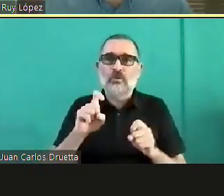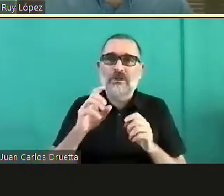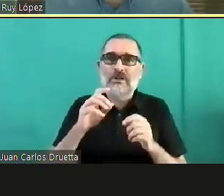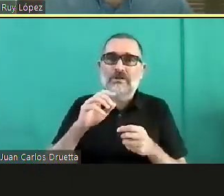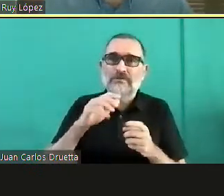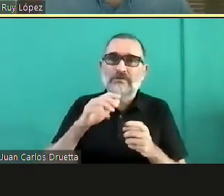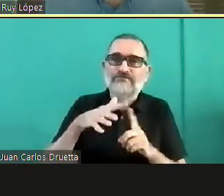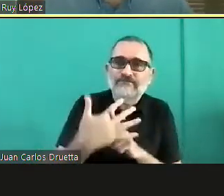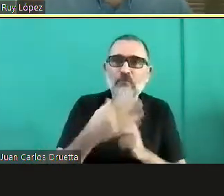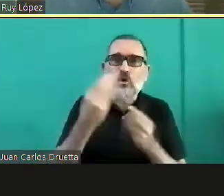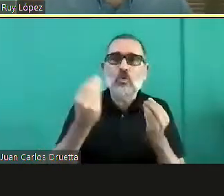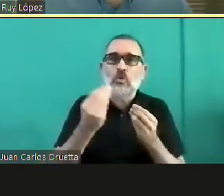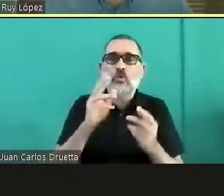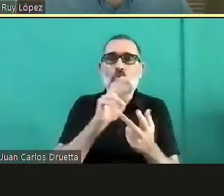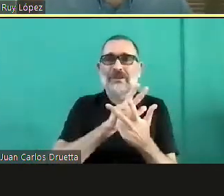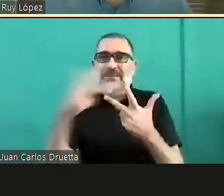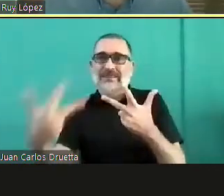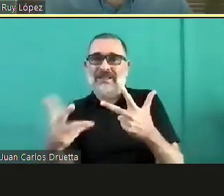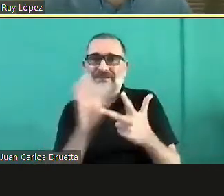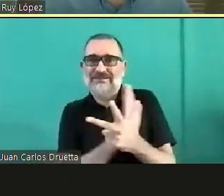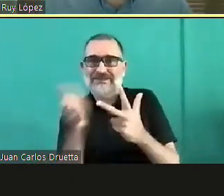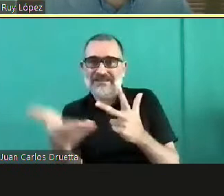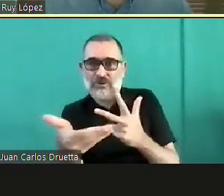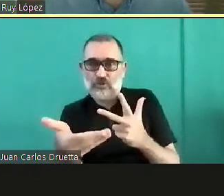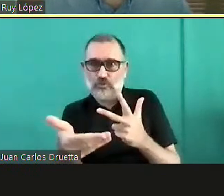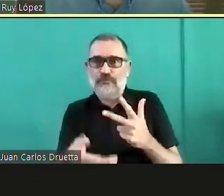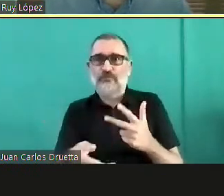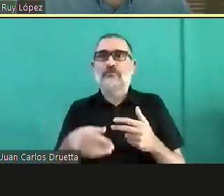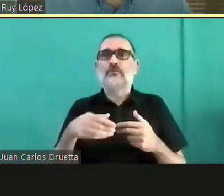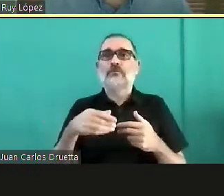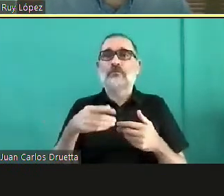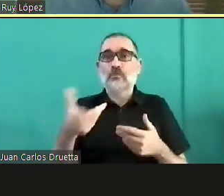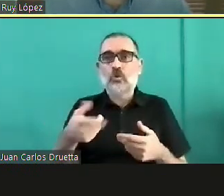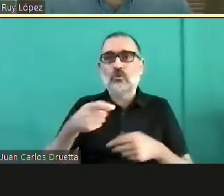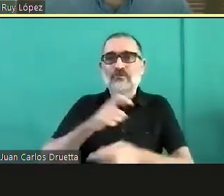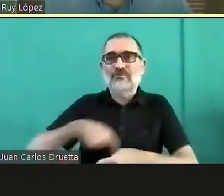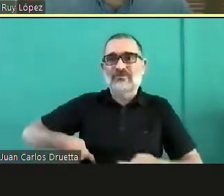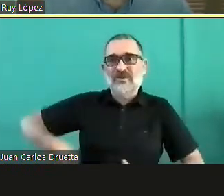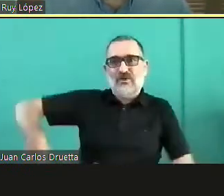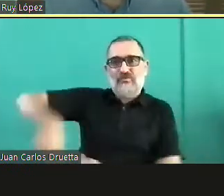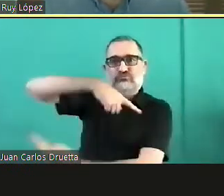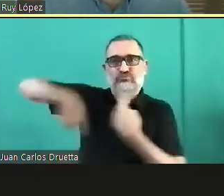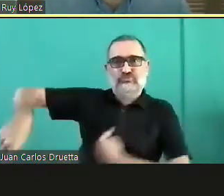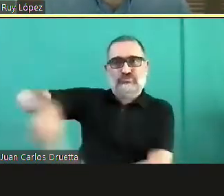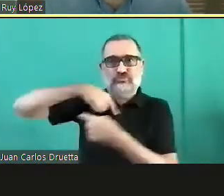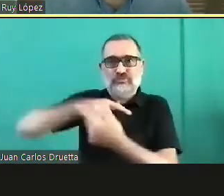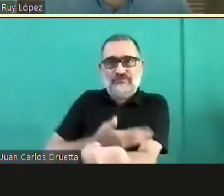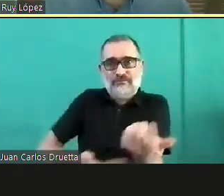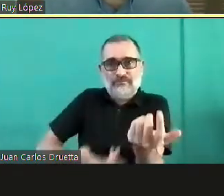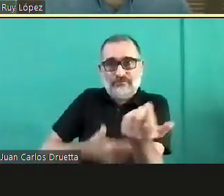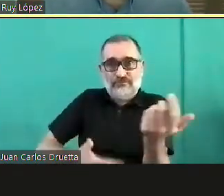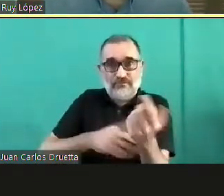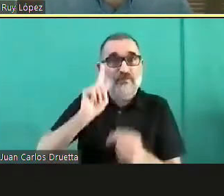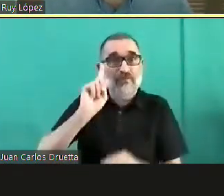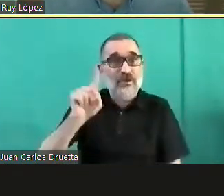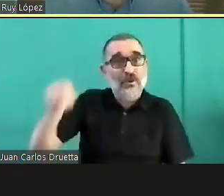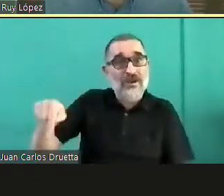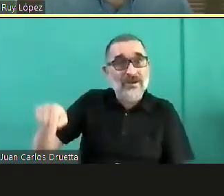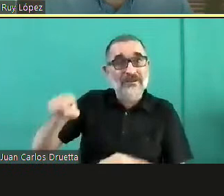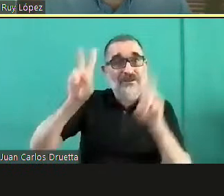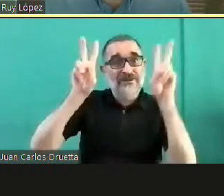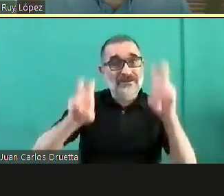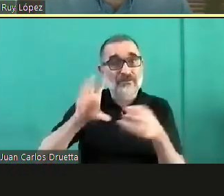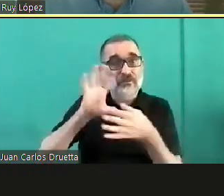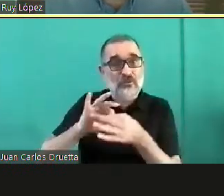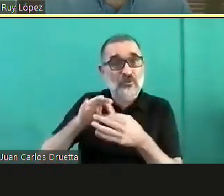and clearly eliminating any conflicts of interest. Actions at the primary healthcare level, together with